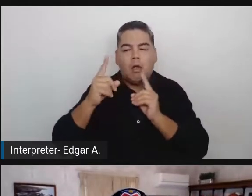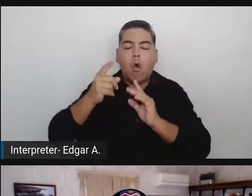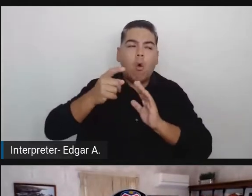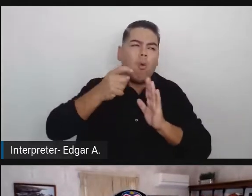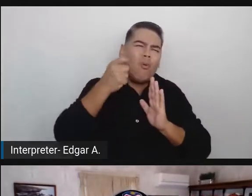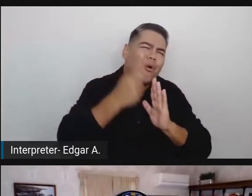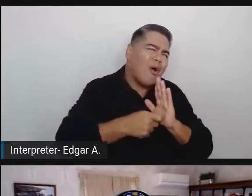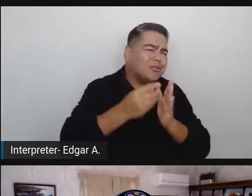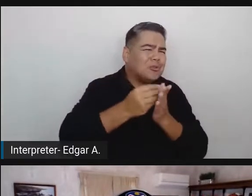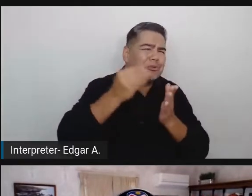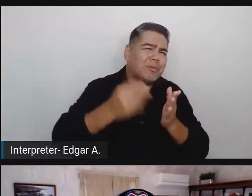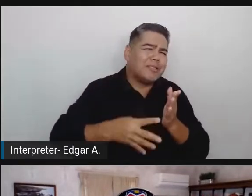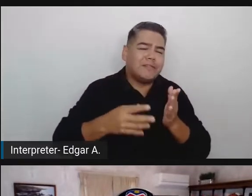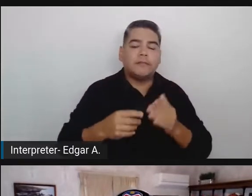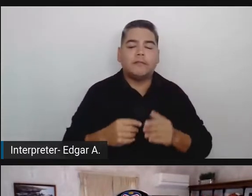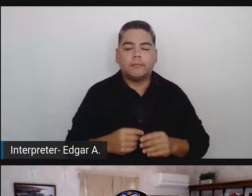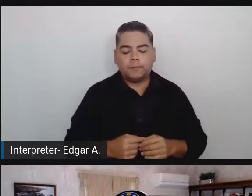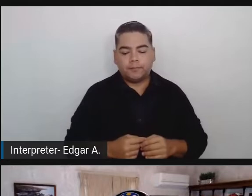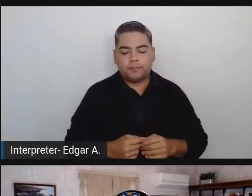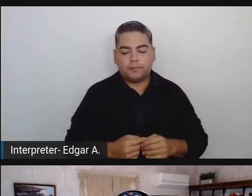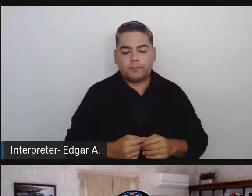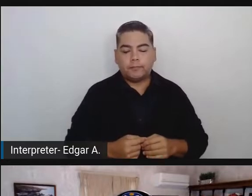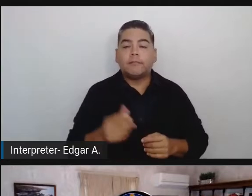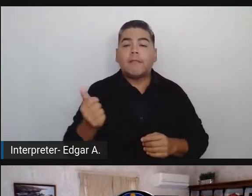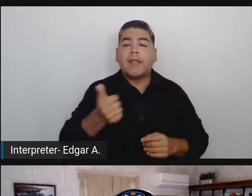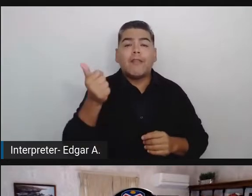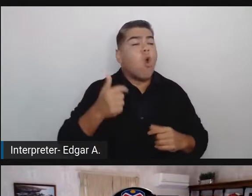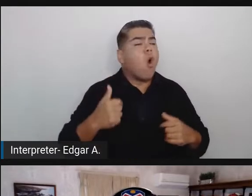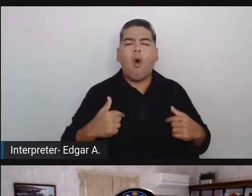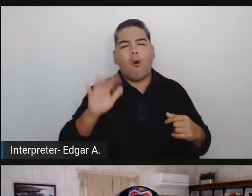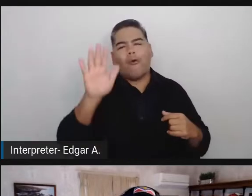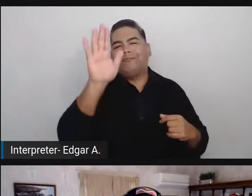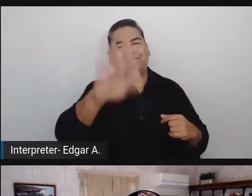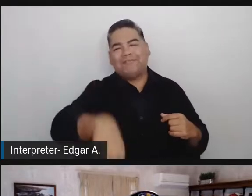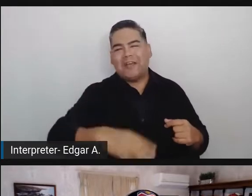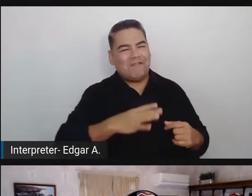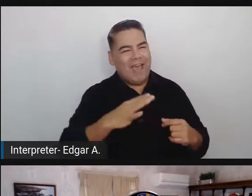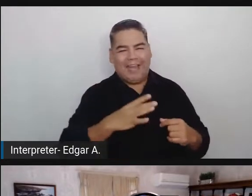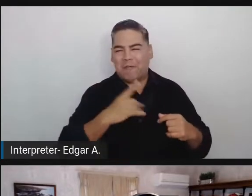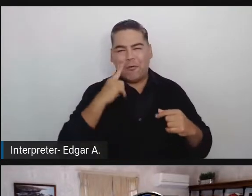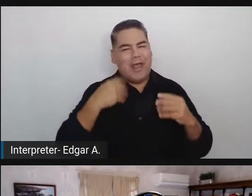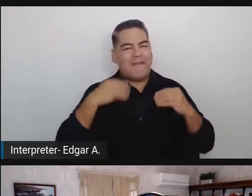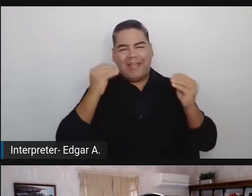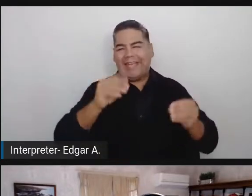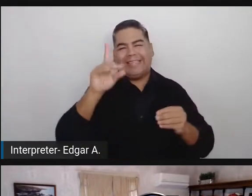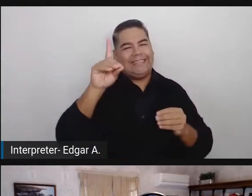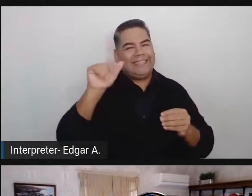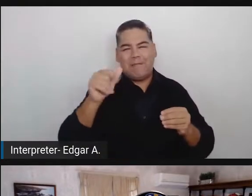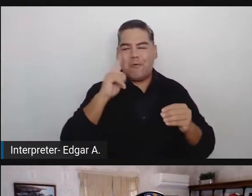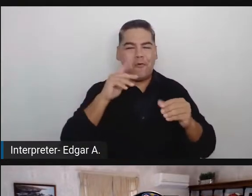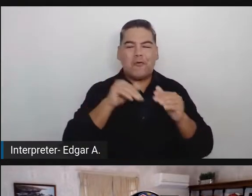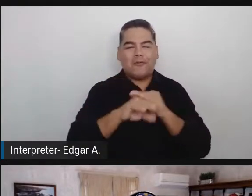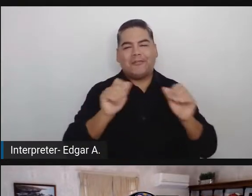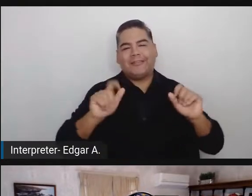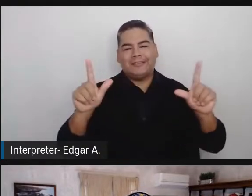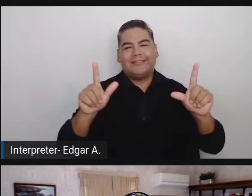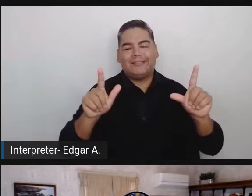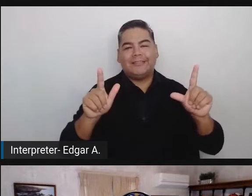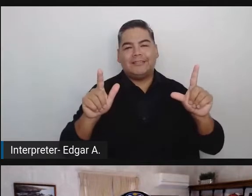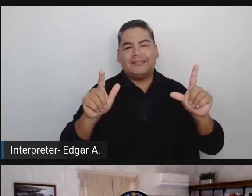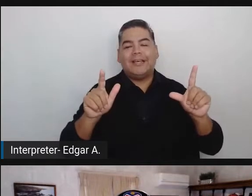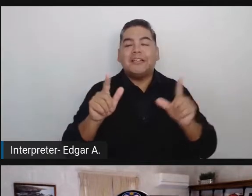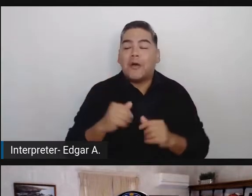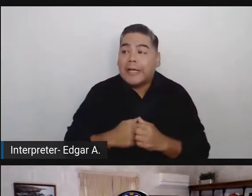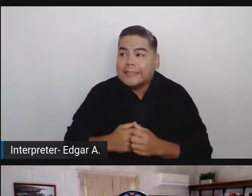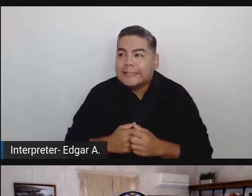big one I hear is, oh, we don't serve anyone with a disability. And so then I educate them about,